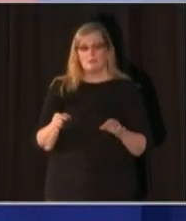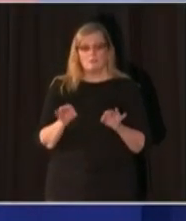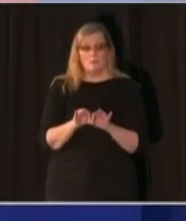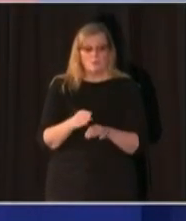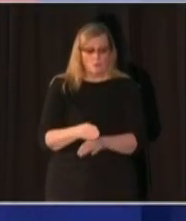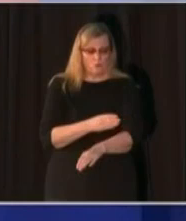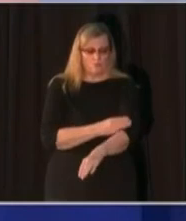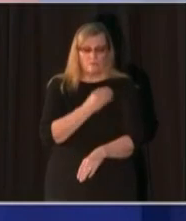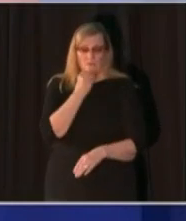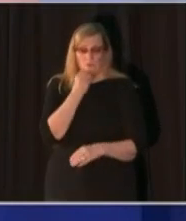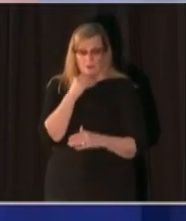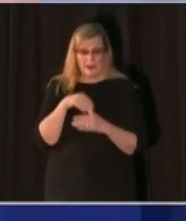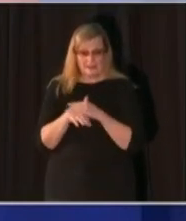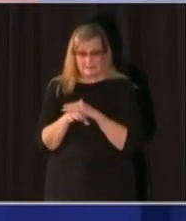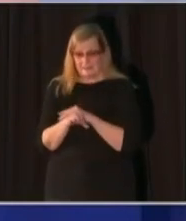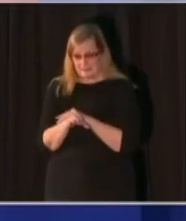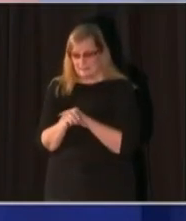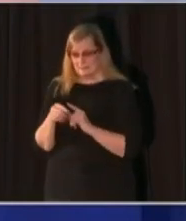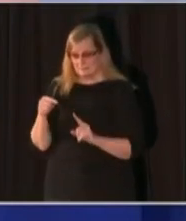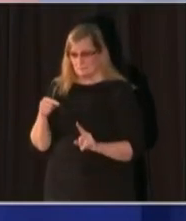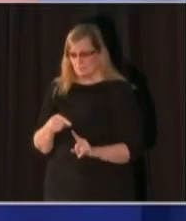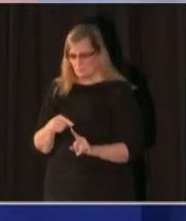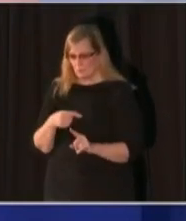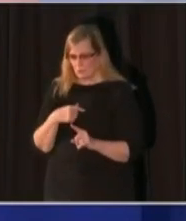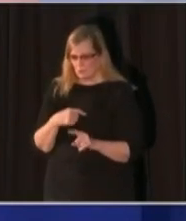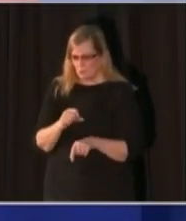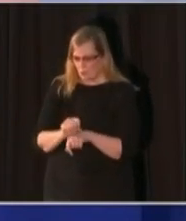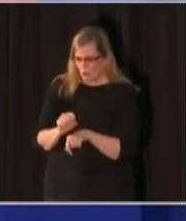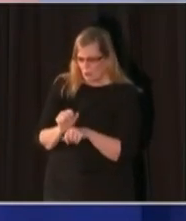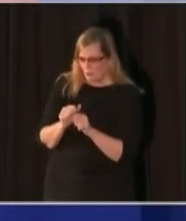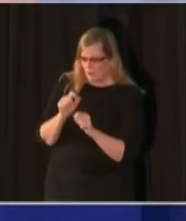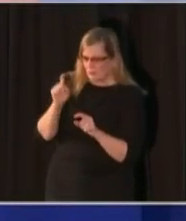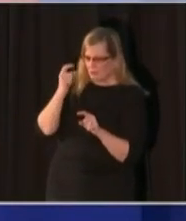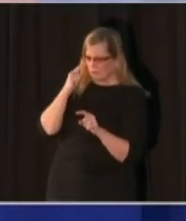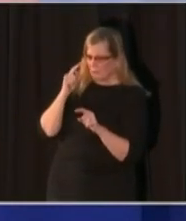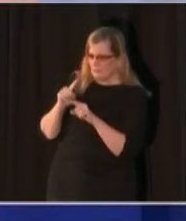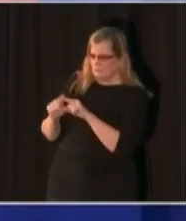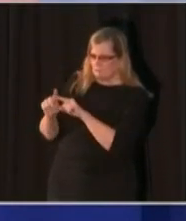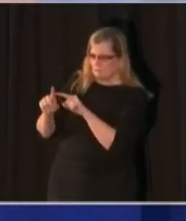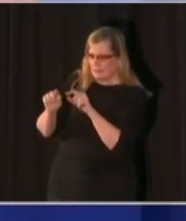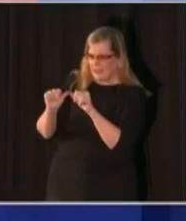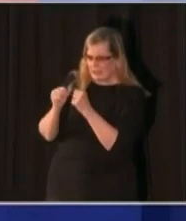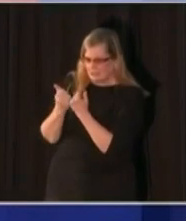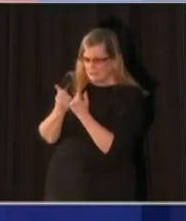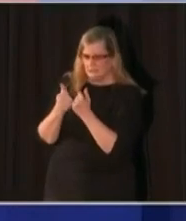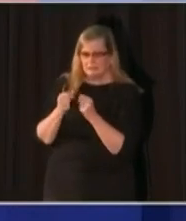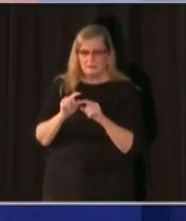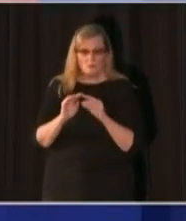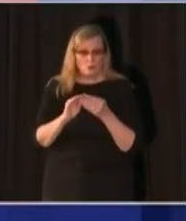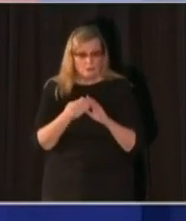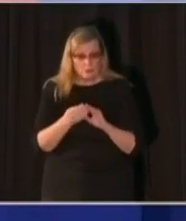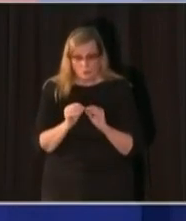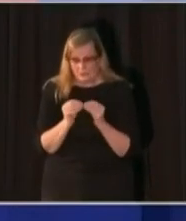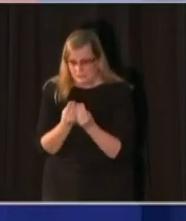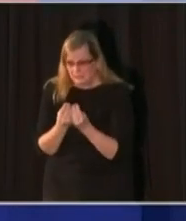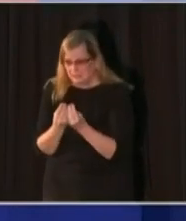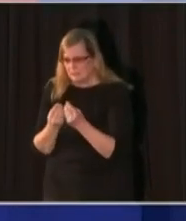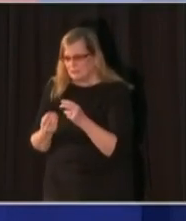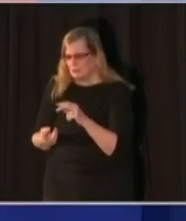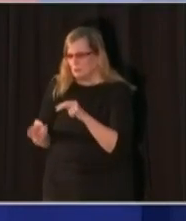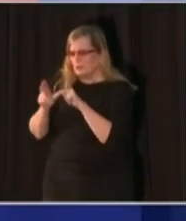closely with our government partners as well as our community partners to increase food access,